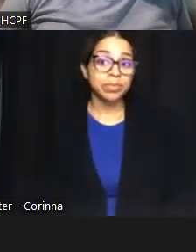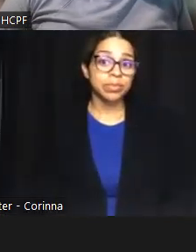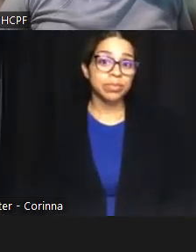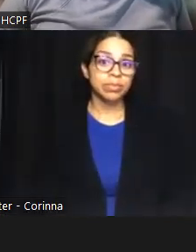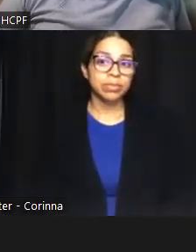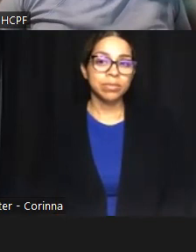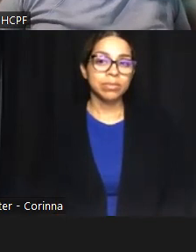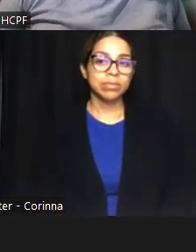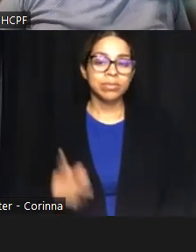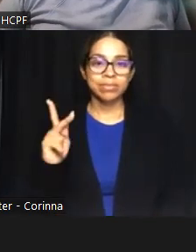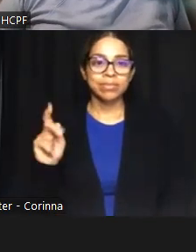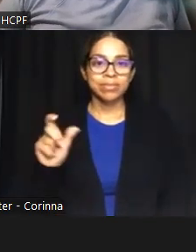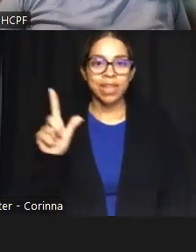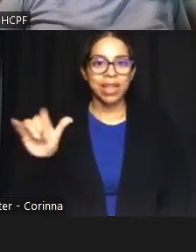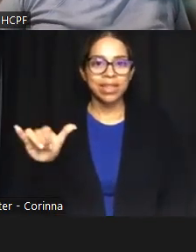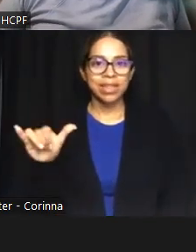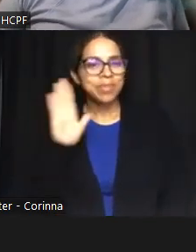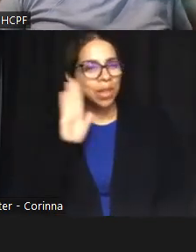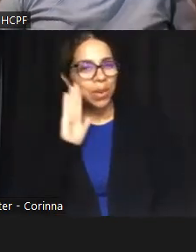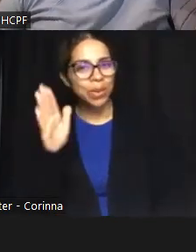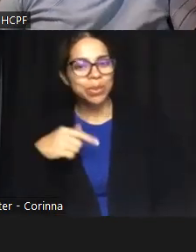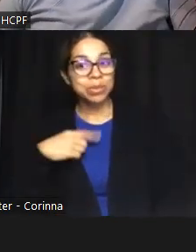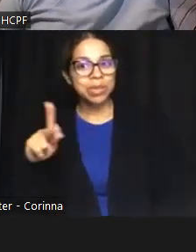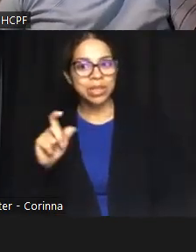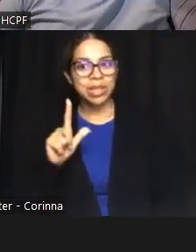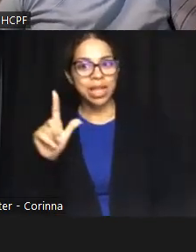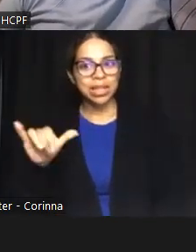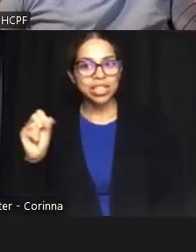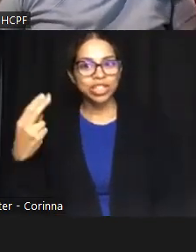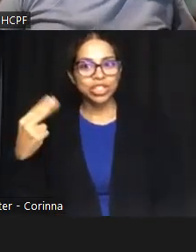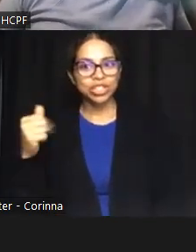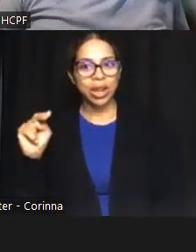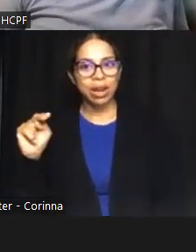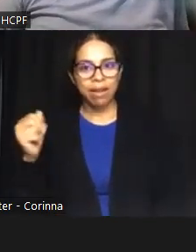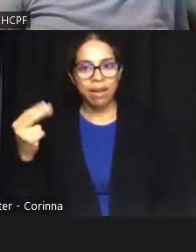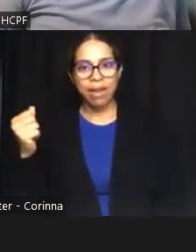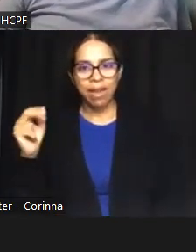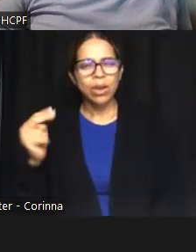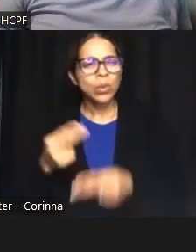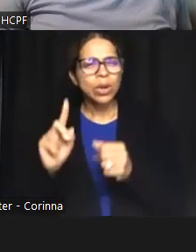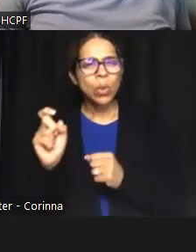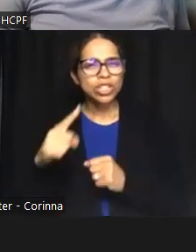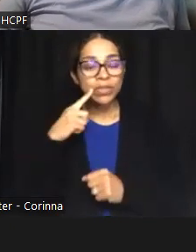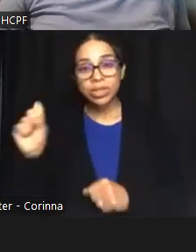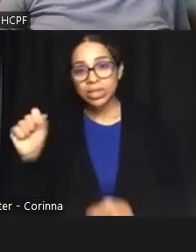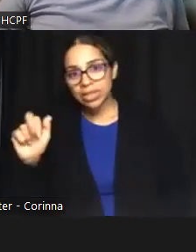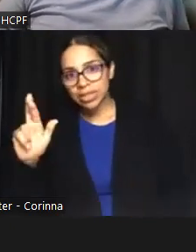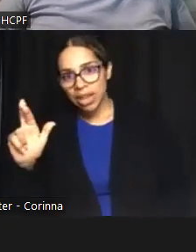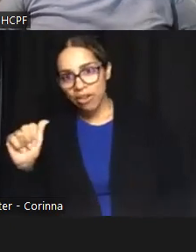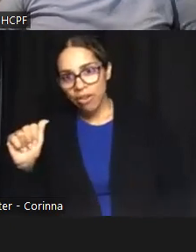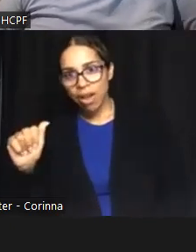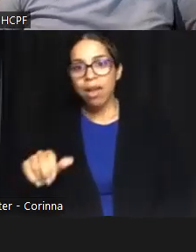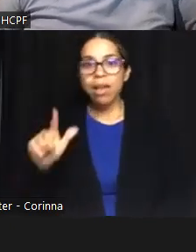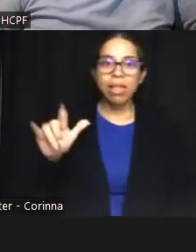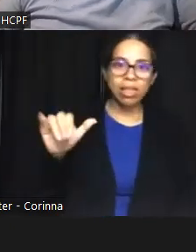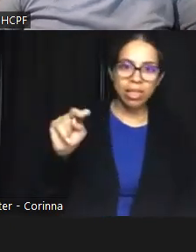Hi, this is Kelly Shanahan. Just a real quick question to Sarah and Lynn, who were just mentioning that conference, and you,